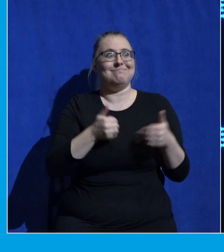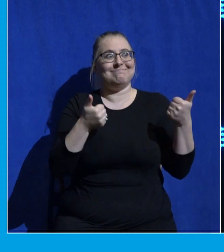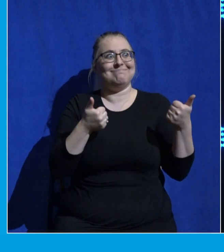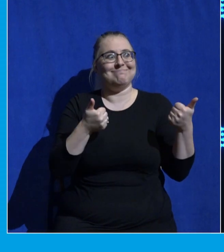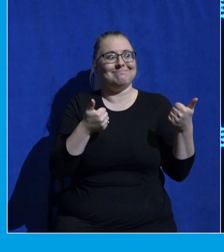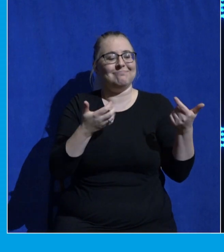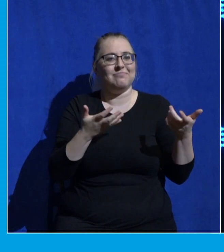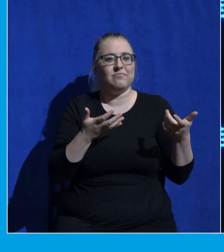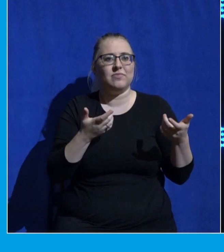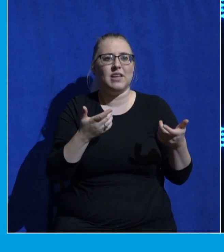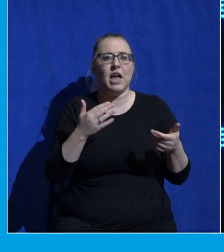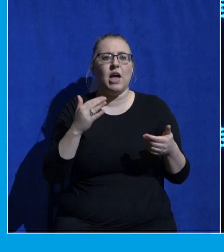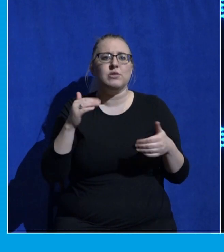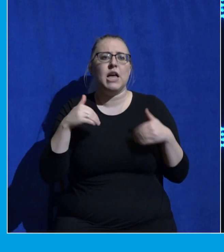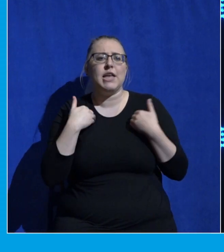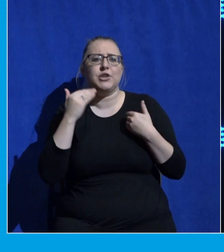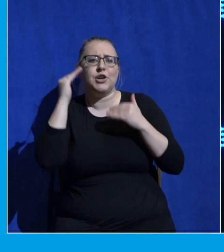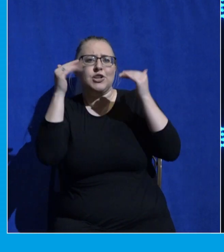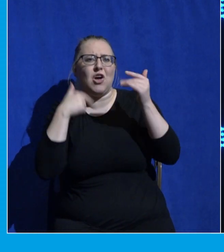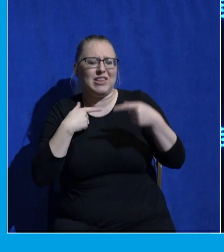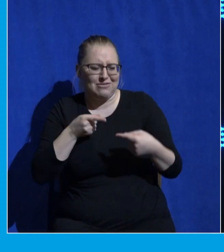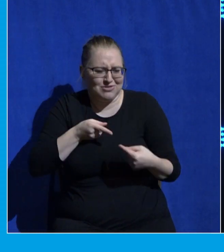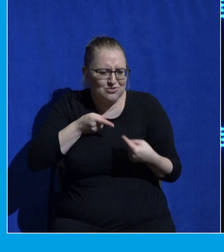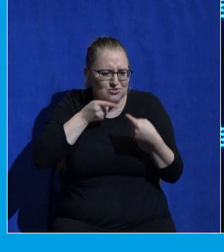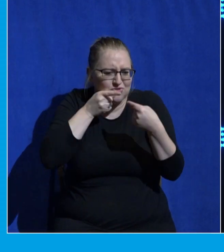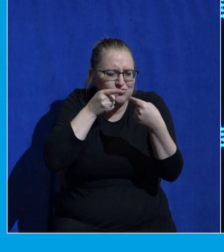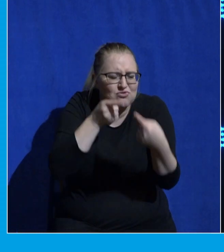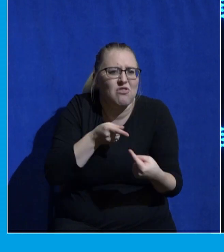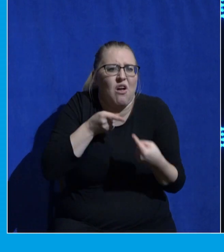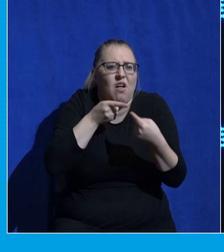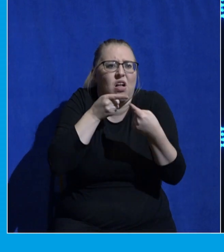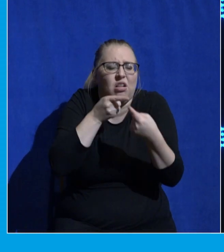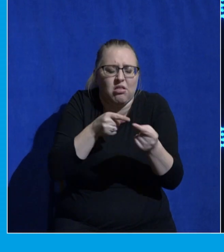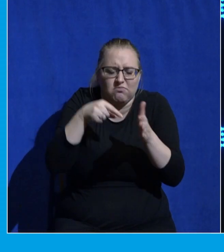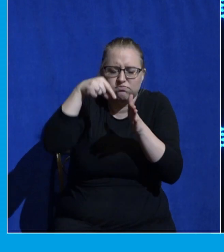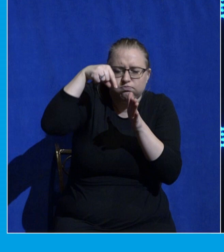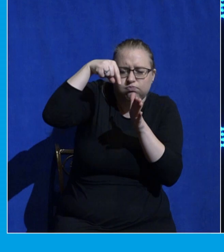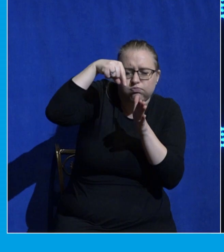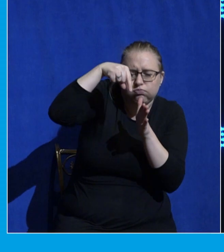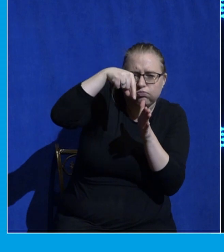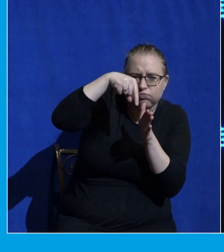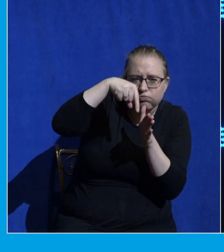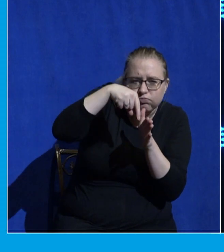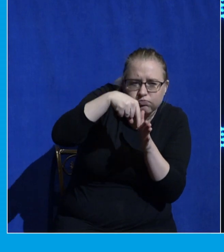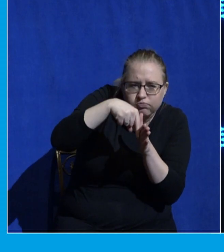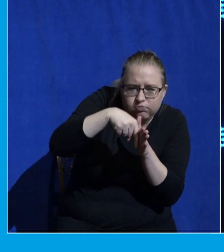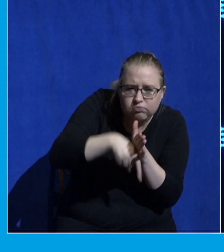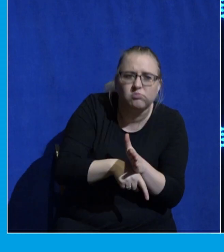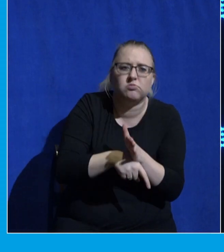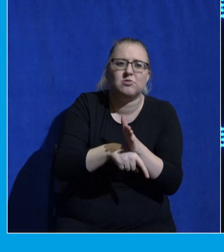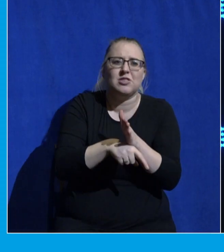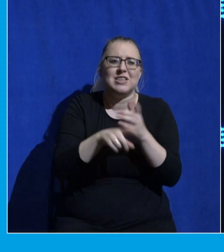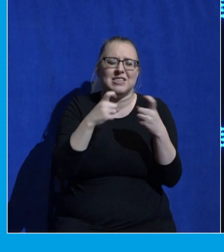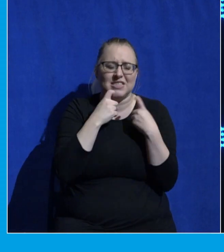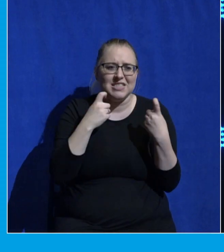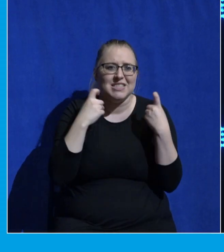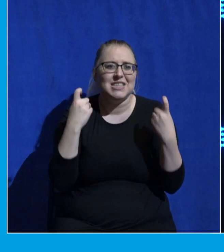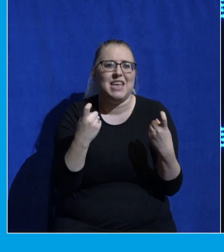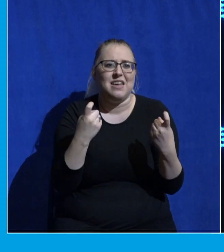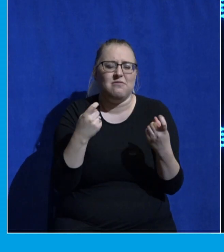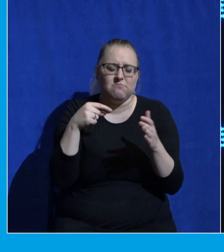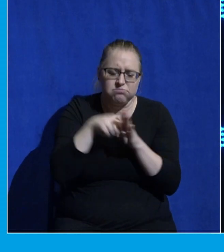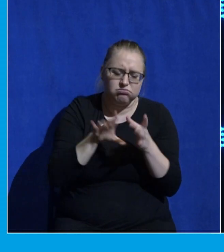Me being a young adult and struggling, not just struggling, but deep in unrepentant and hidden sin.